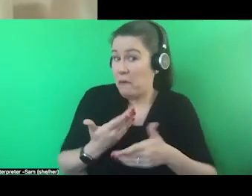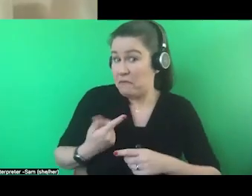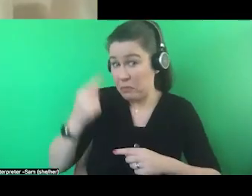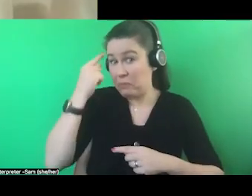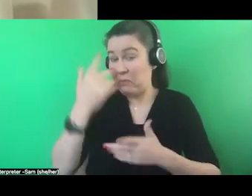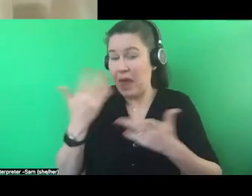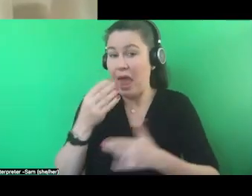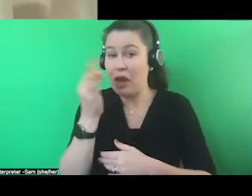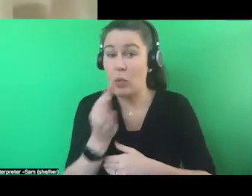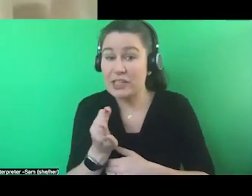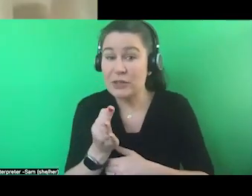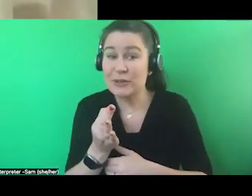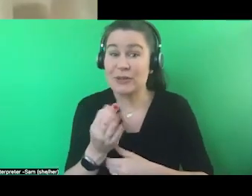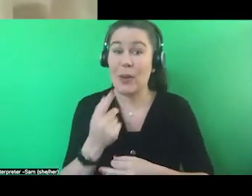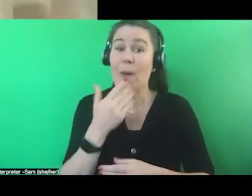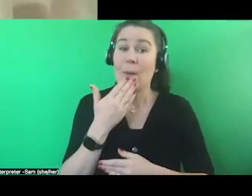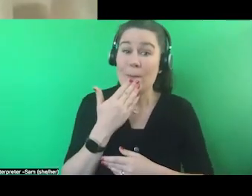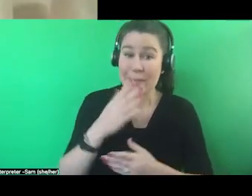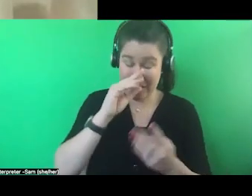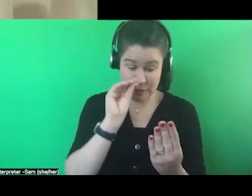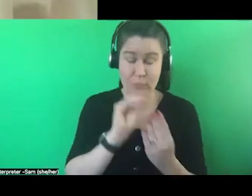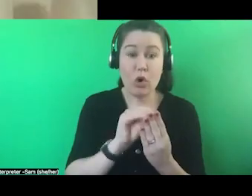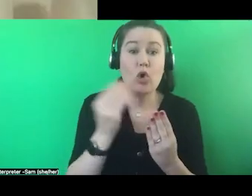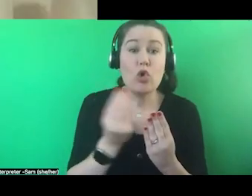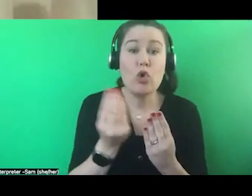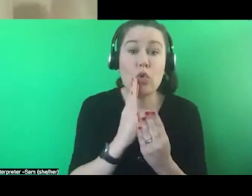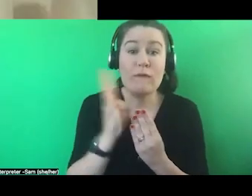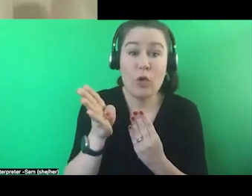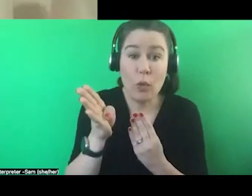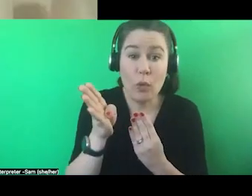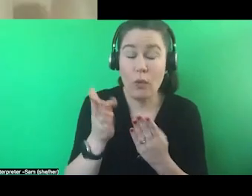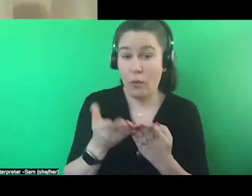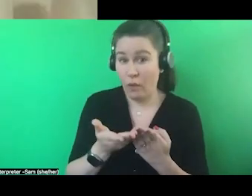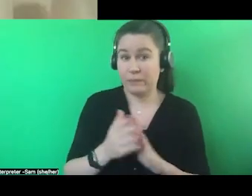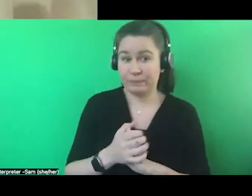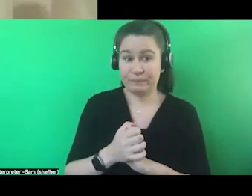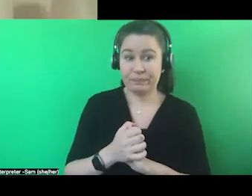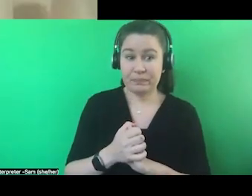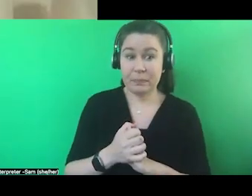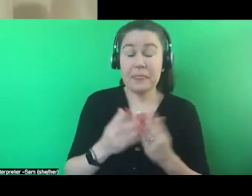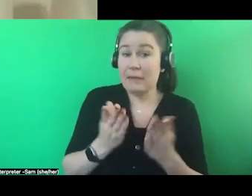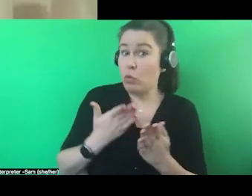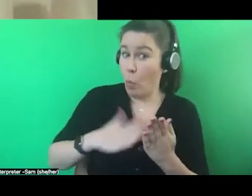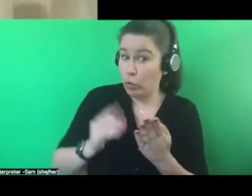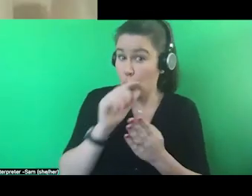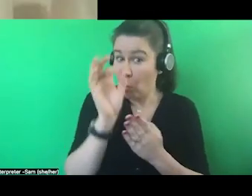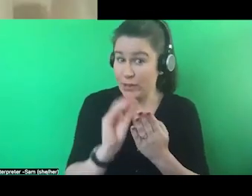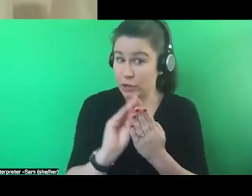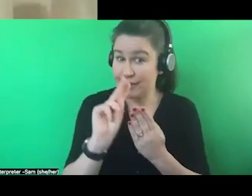us whom they are addressed to during the 3 conversations. In order to send your